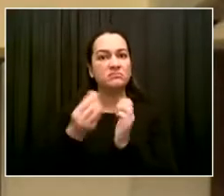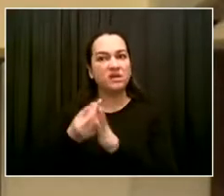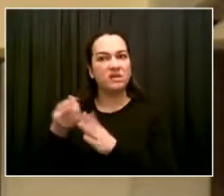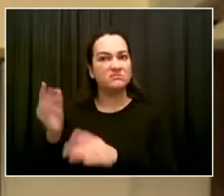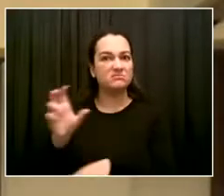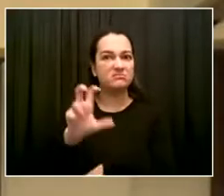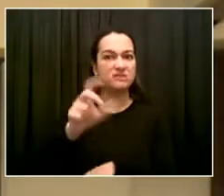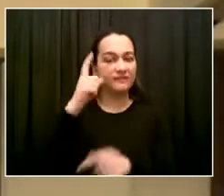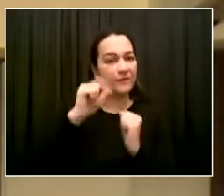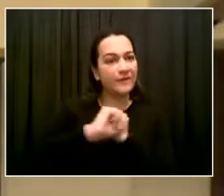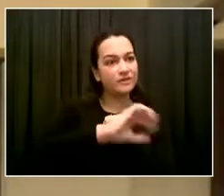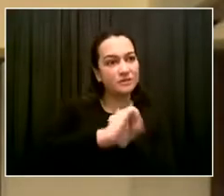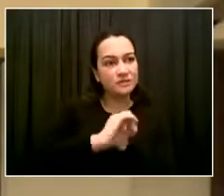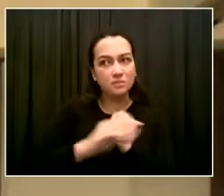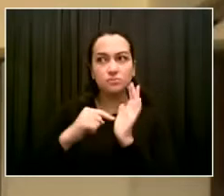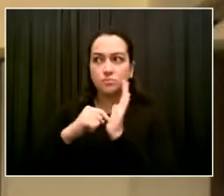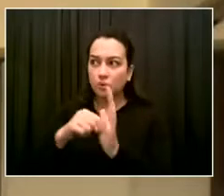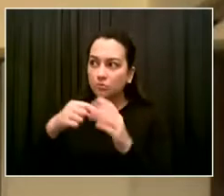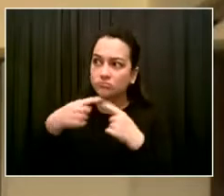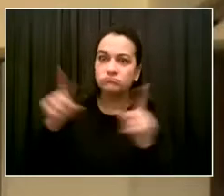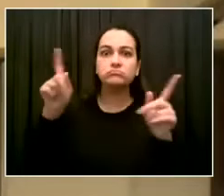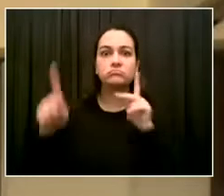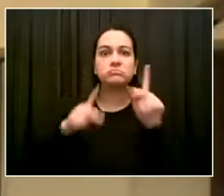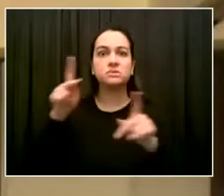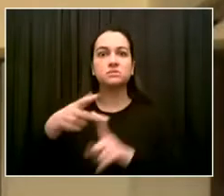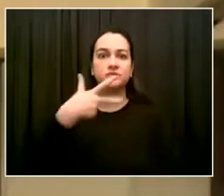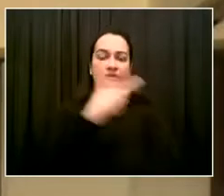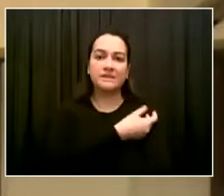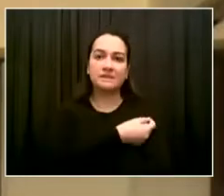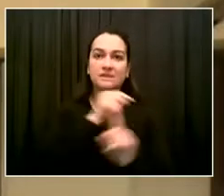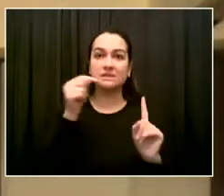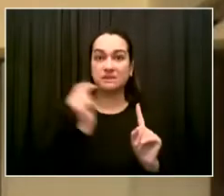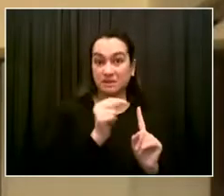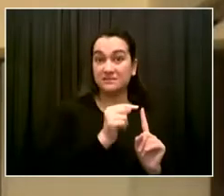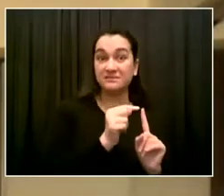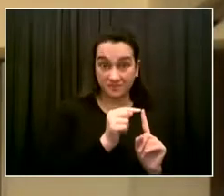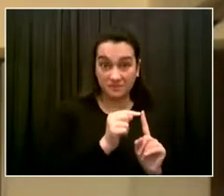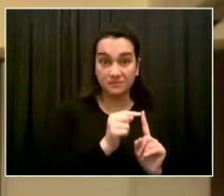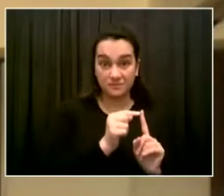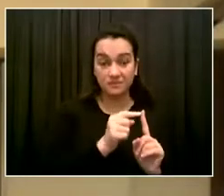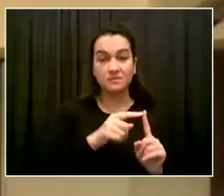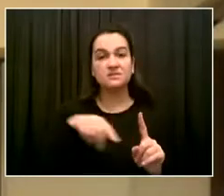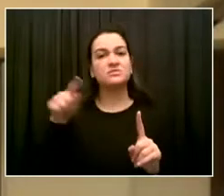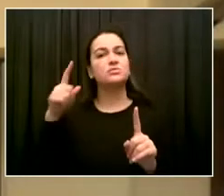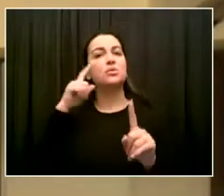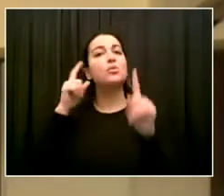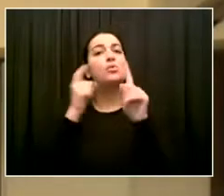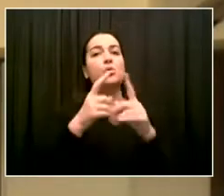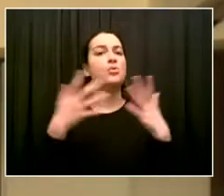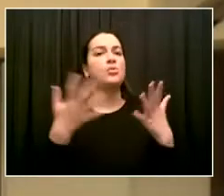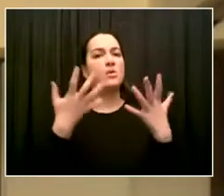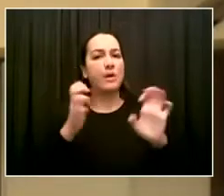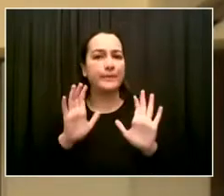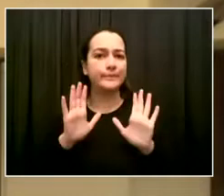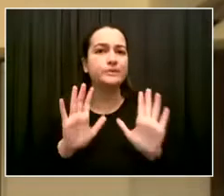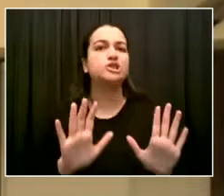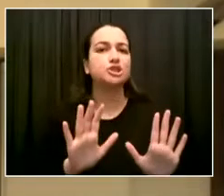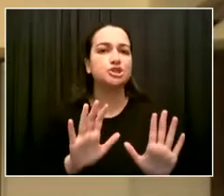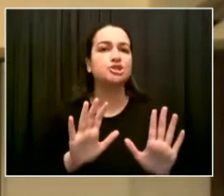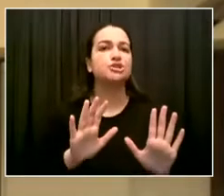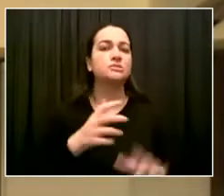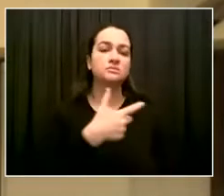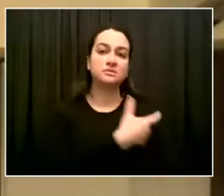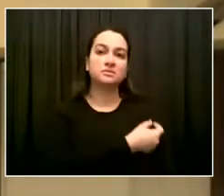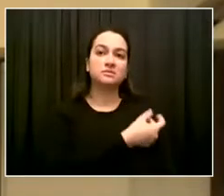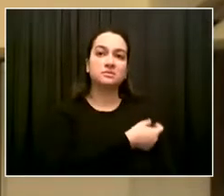$750,000 ad grant to help ensure New Yorkers can easily find where, when, and how to get their vaccine when it's their turn. And as someone